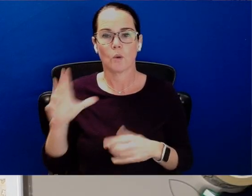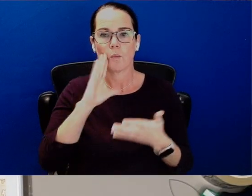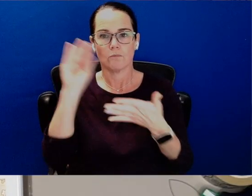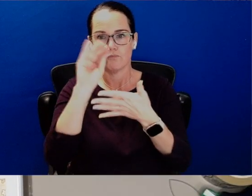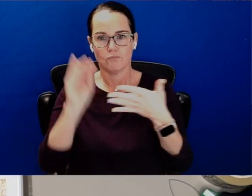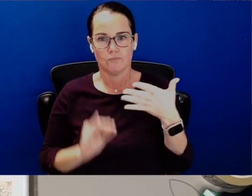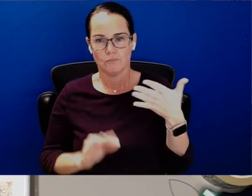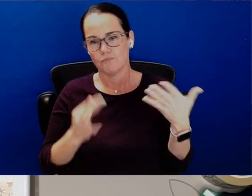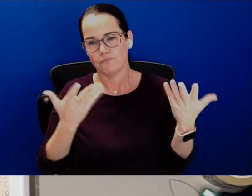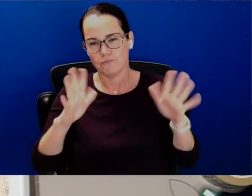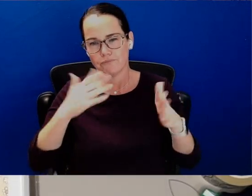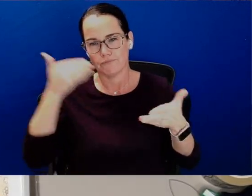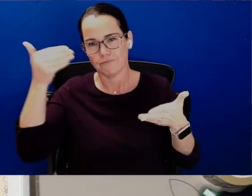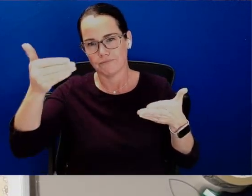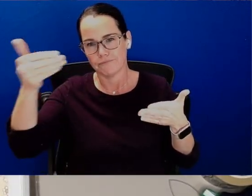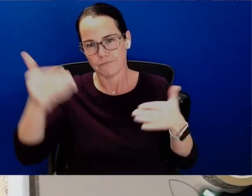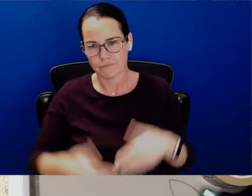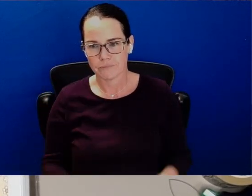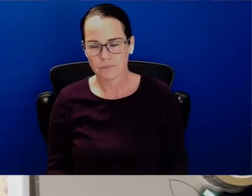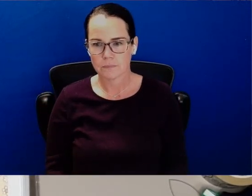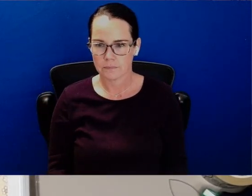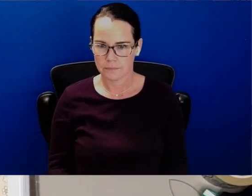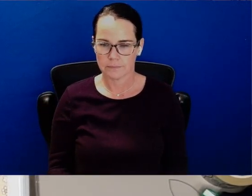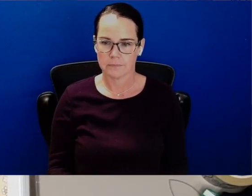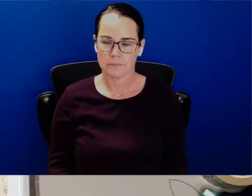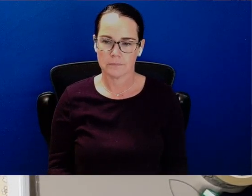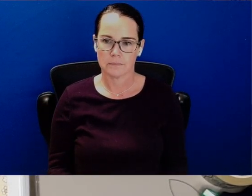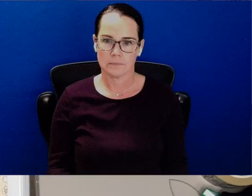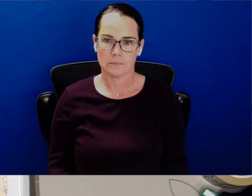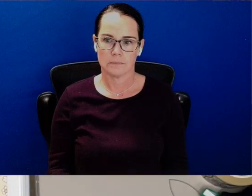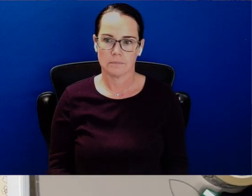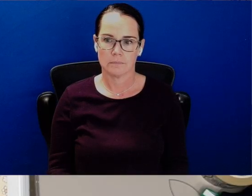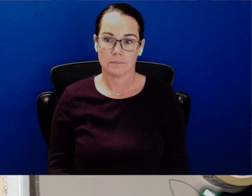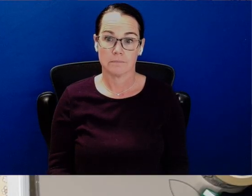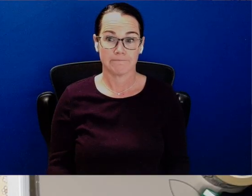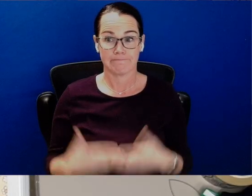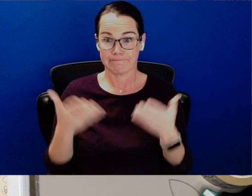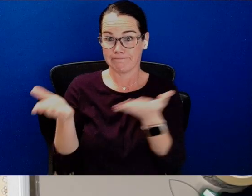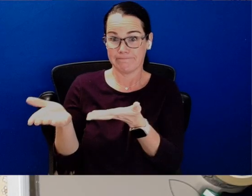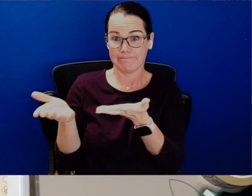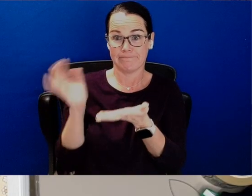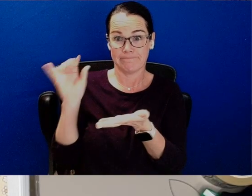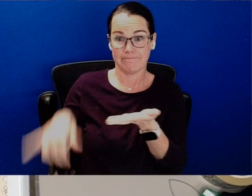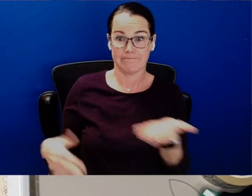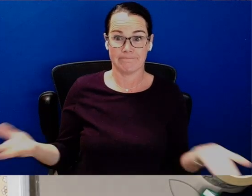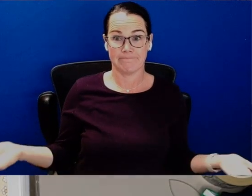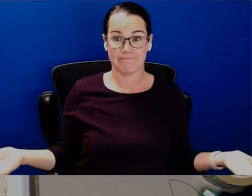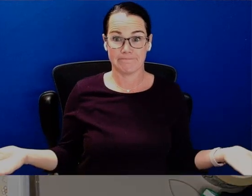in the not too distant future. There she is.